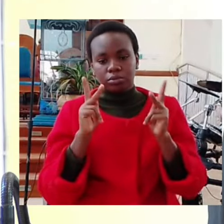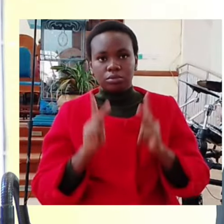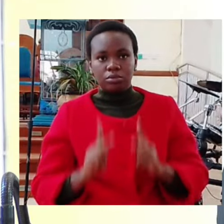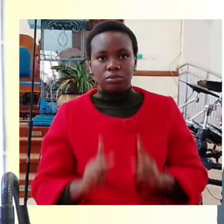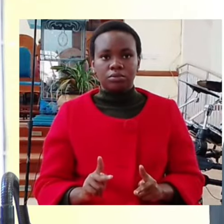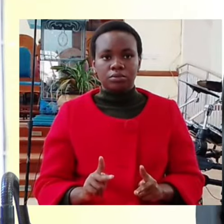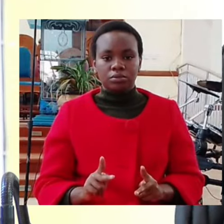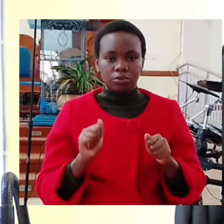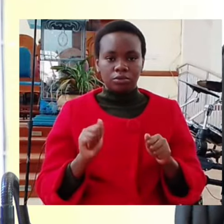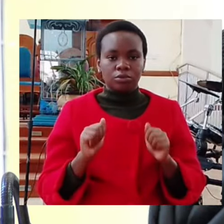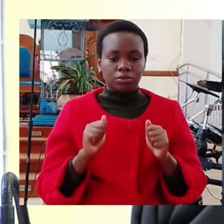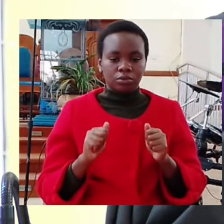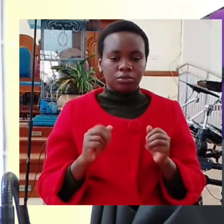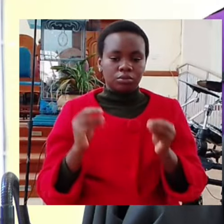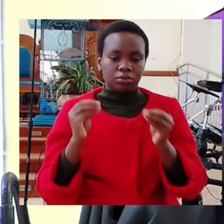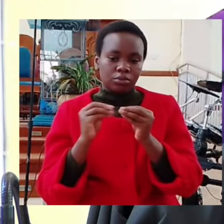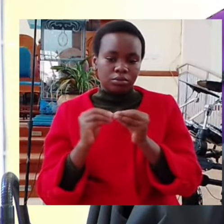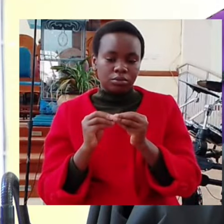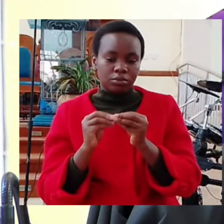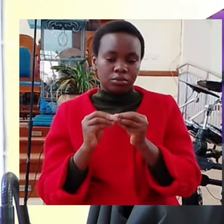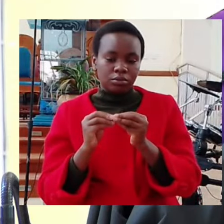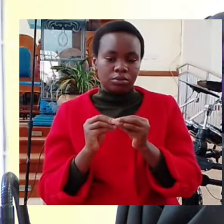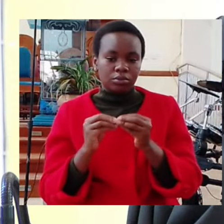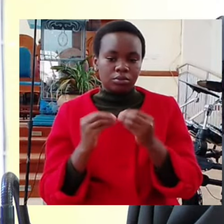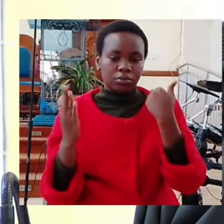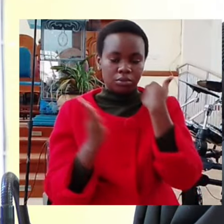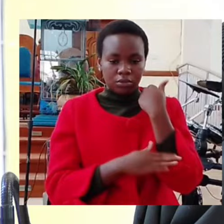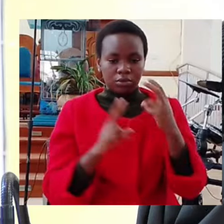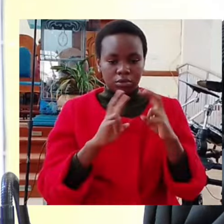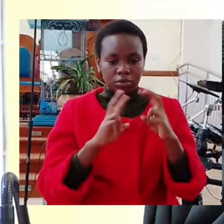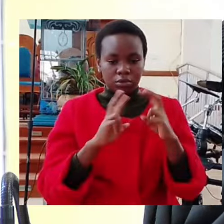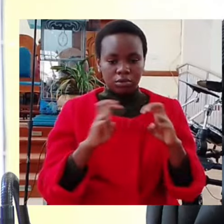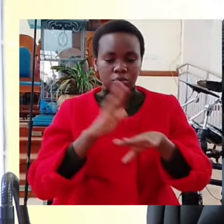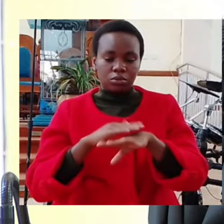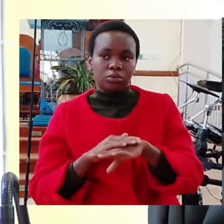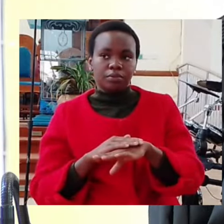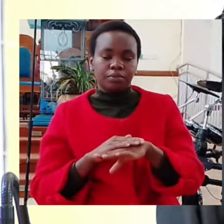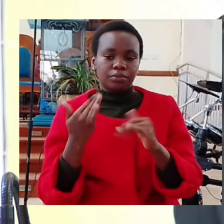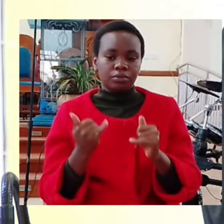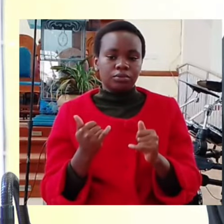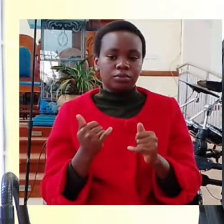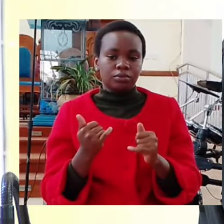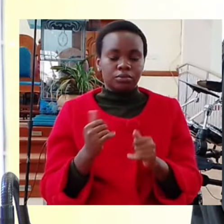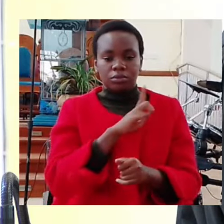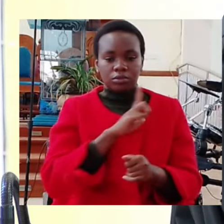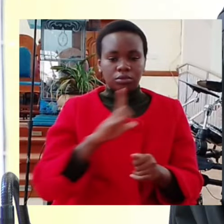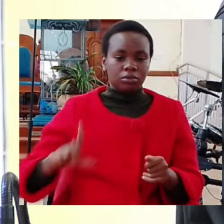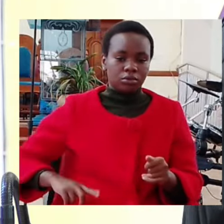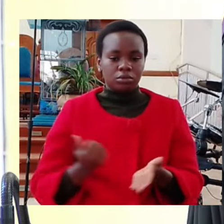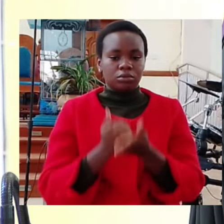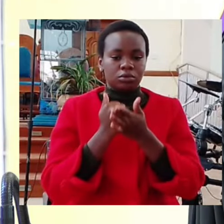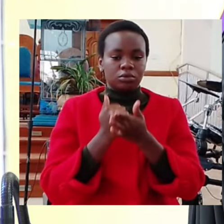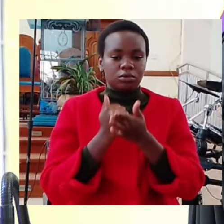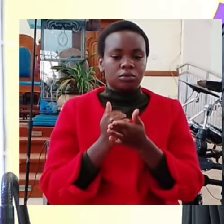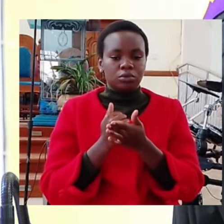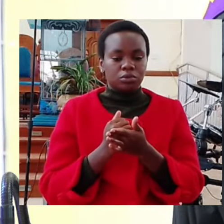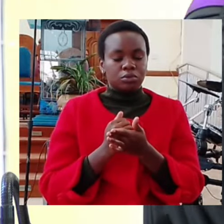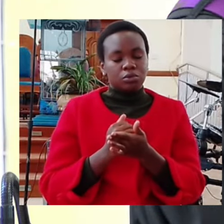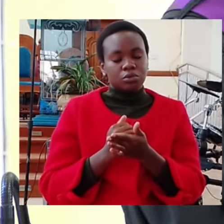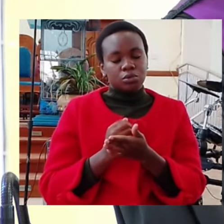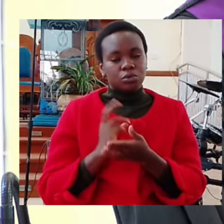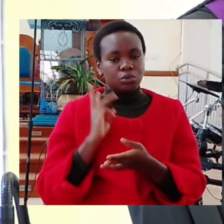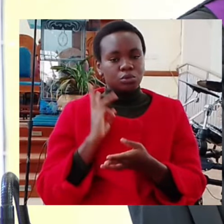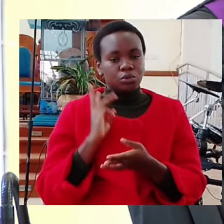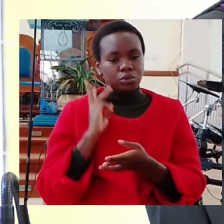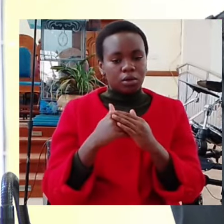tutigagikore tukiona uruhinde ria turetha wega nitiguo. So may the Lord help us. We wish you all the best, Morage and your team.